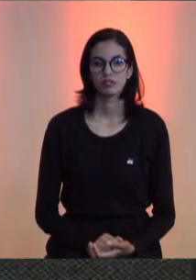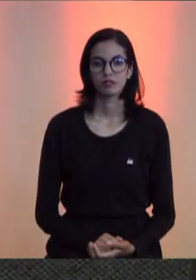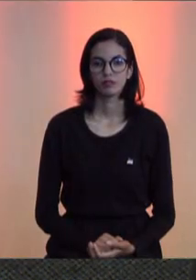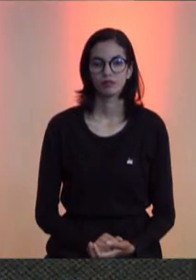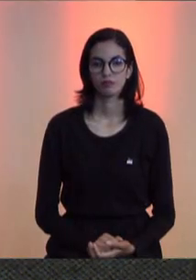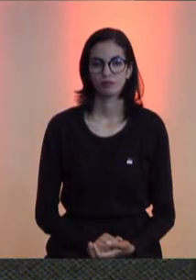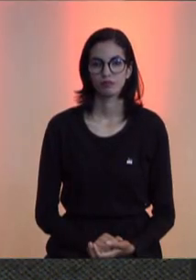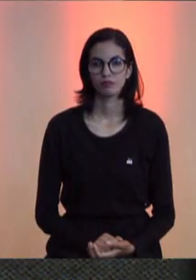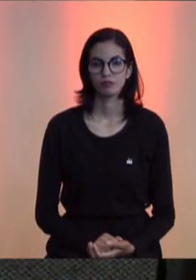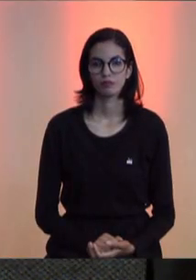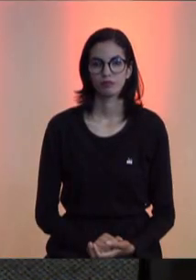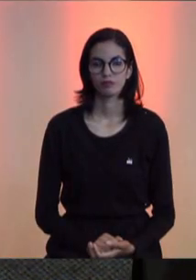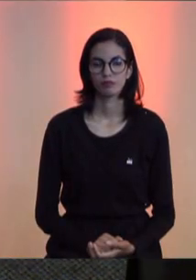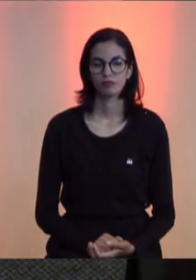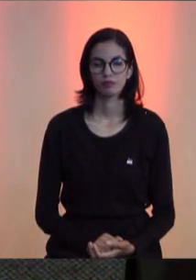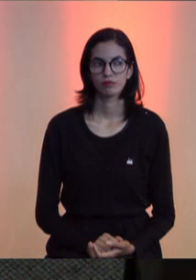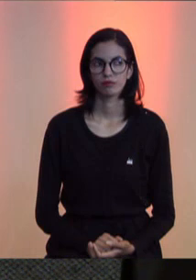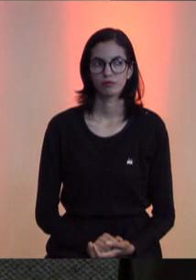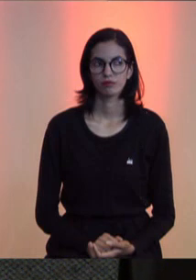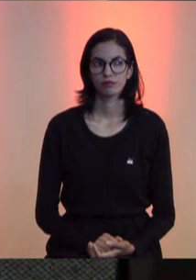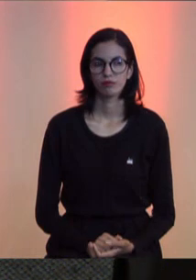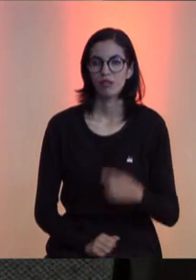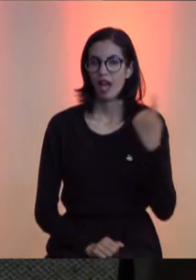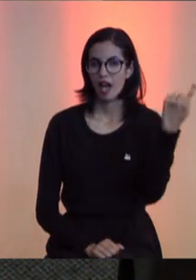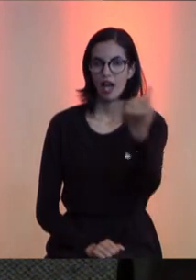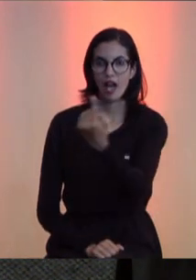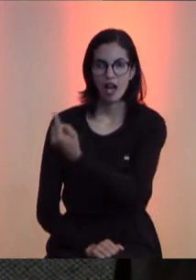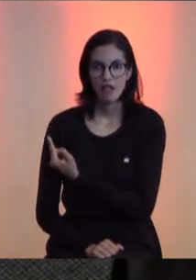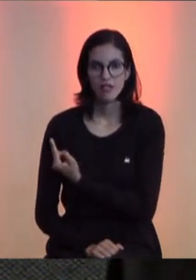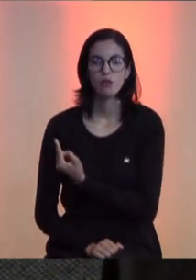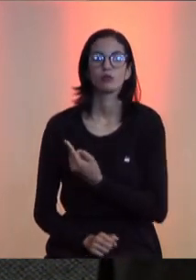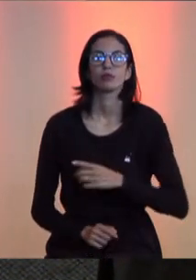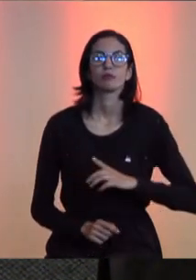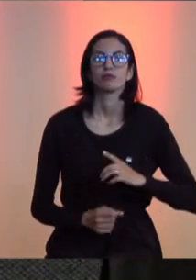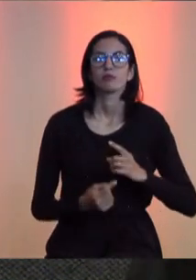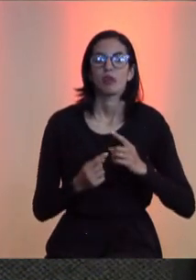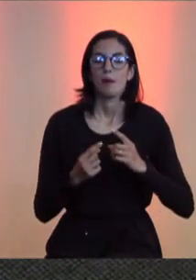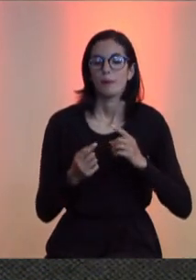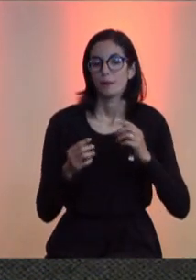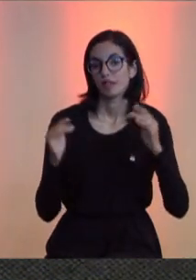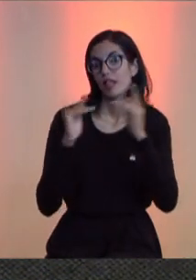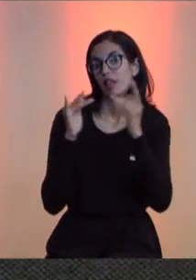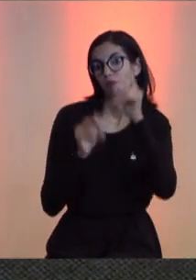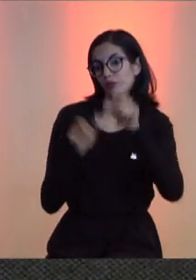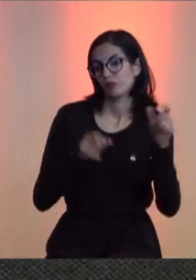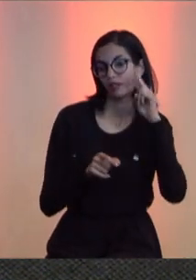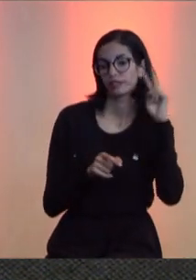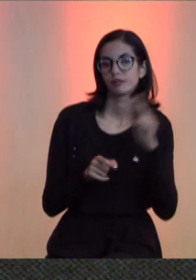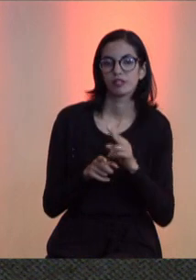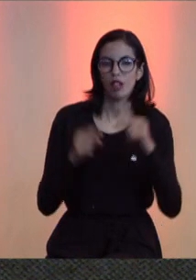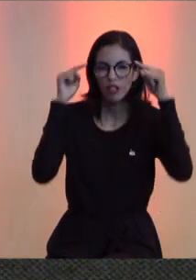on the internet. Quiero poner un desafío para los que han venido aquí y los que nos siguen por internet. To develop